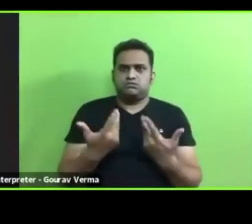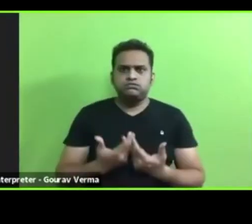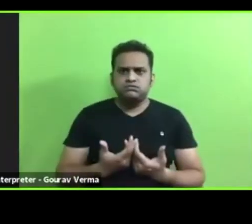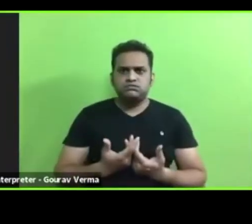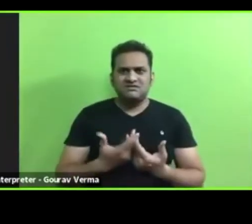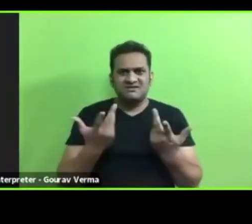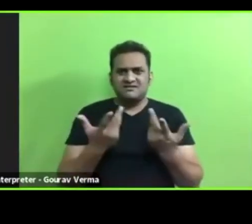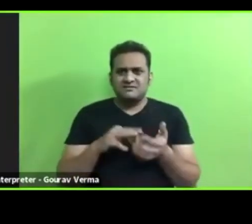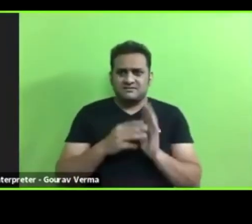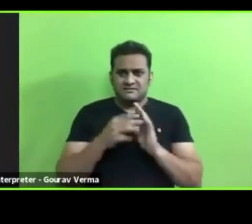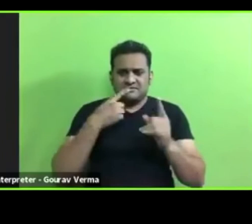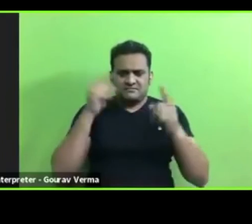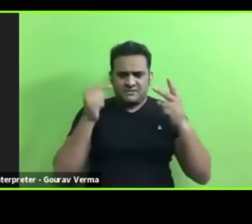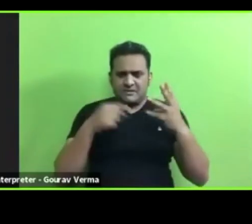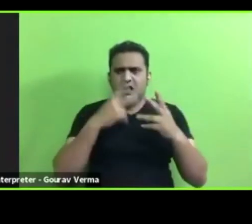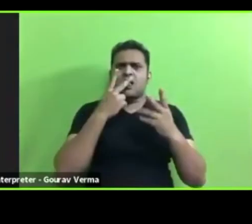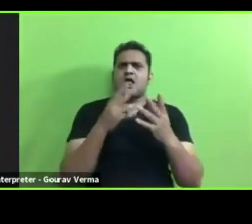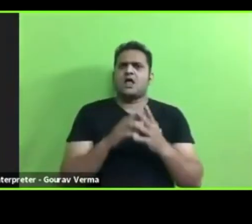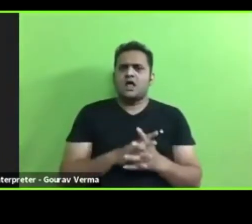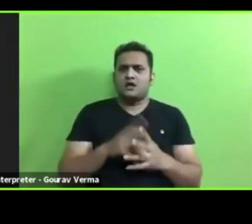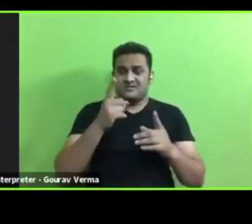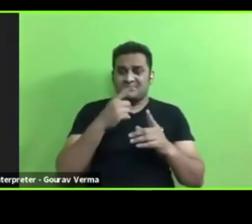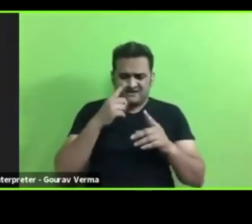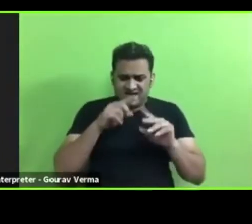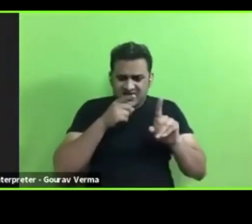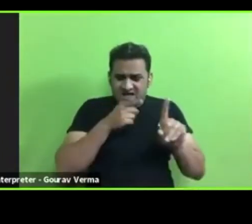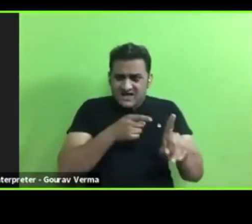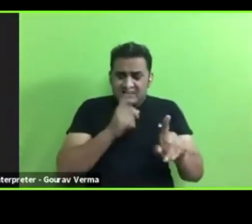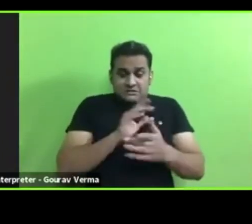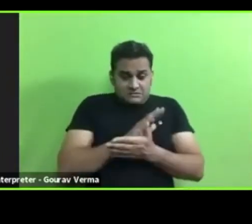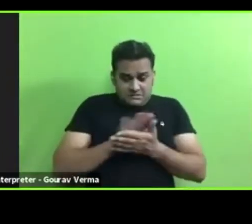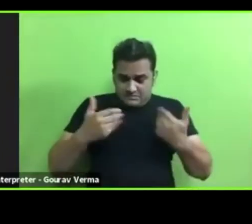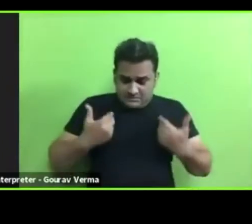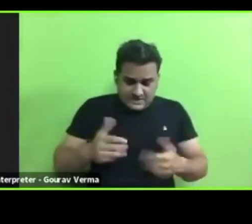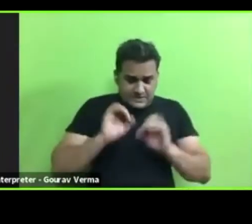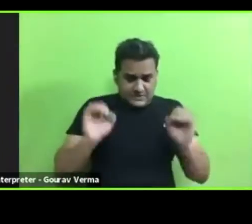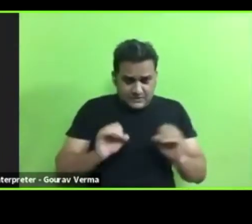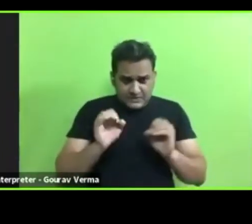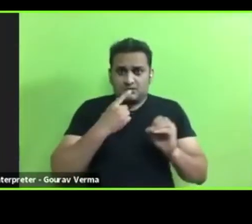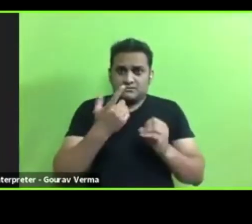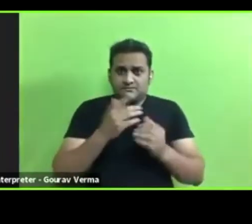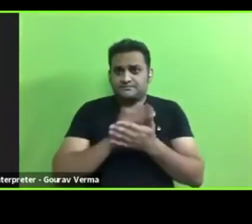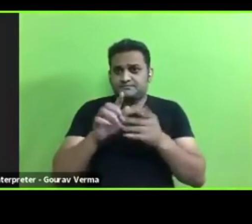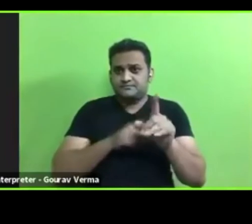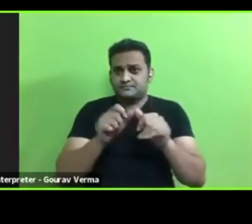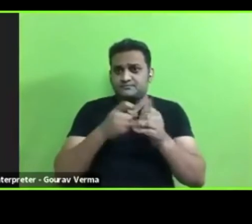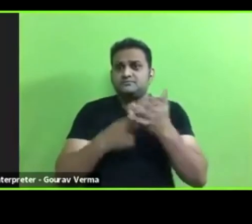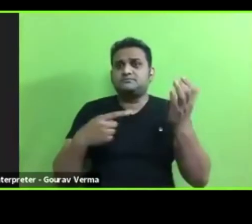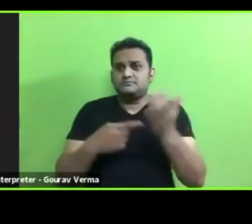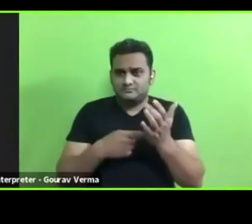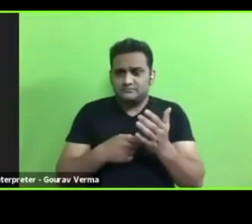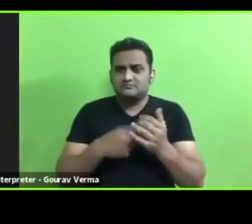of statements I have made. And in order to retain his purity and the purity of this so-called high art,